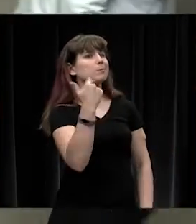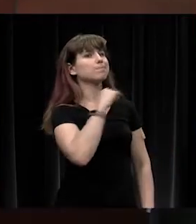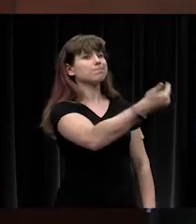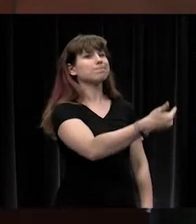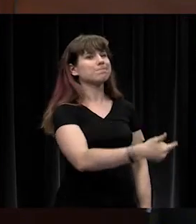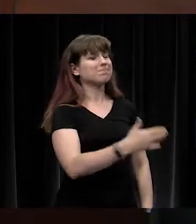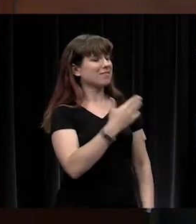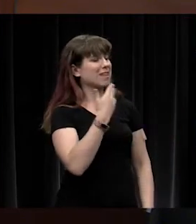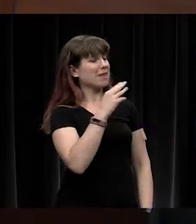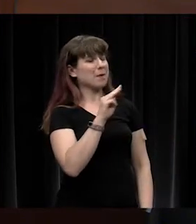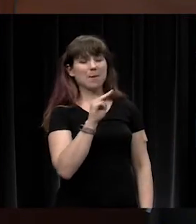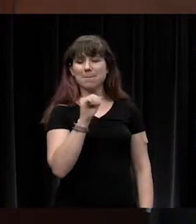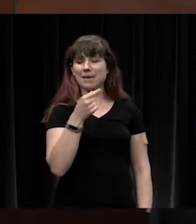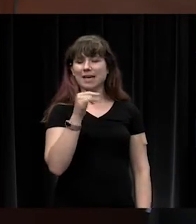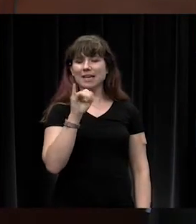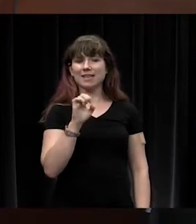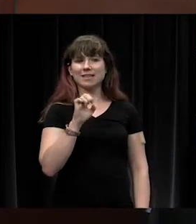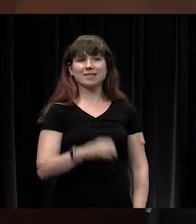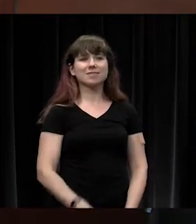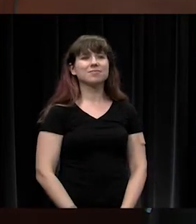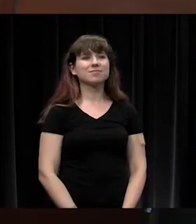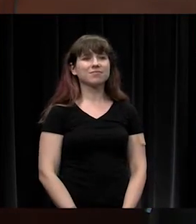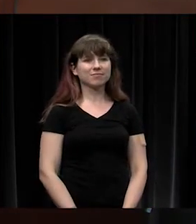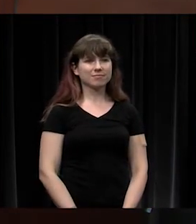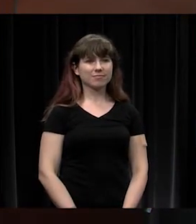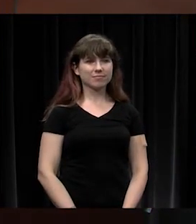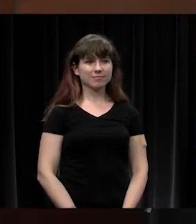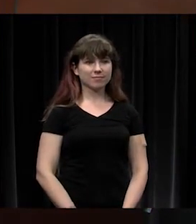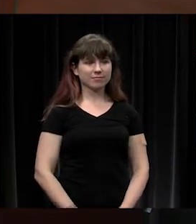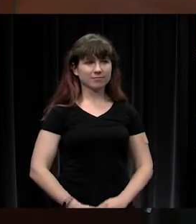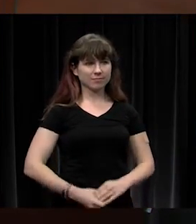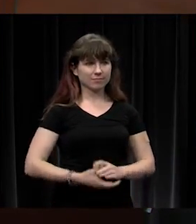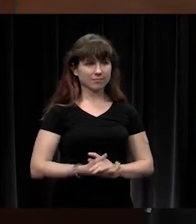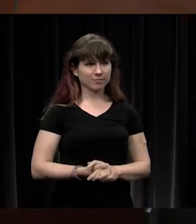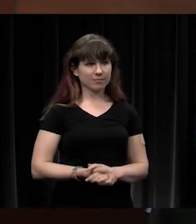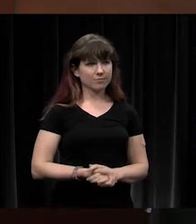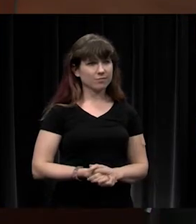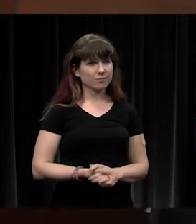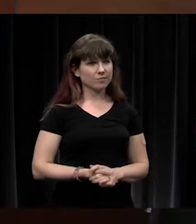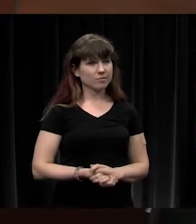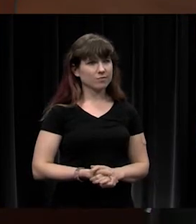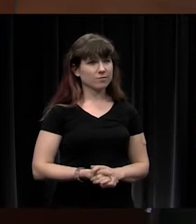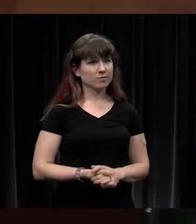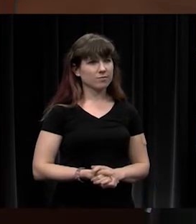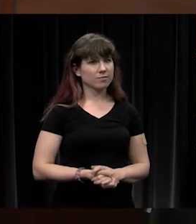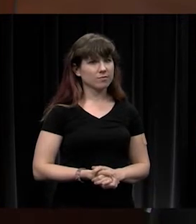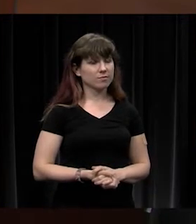Maggie.